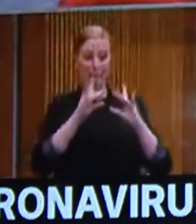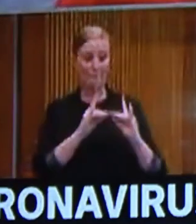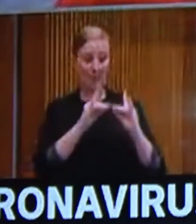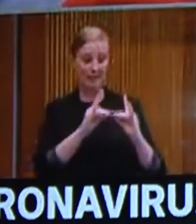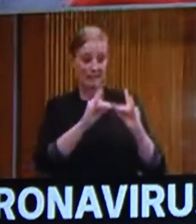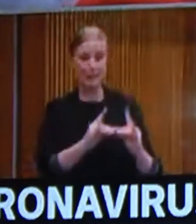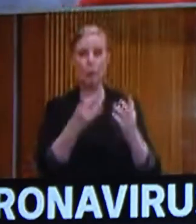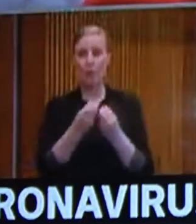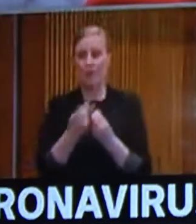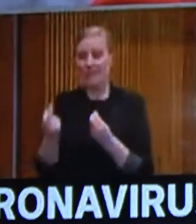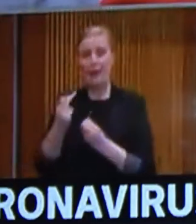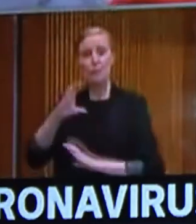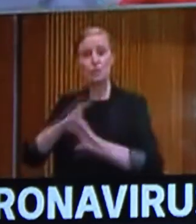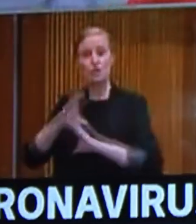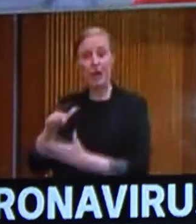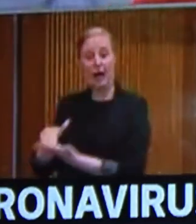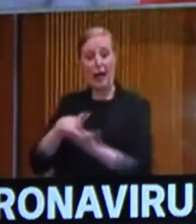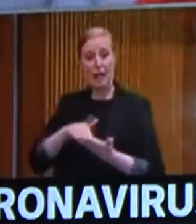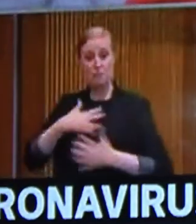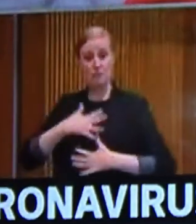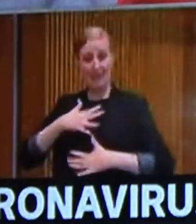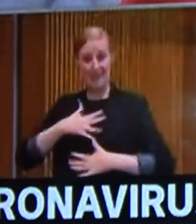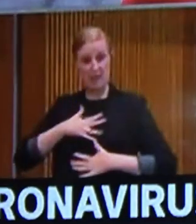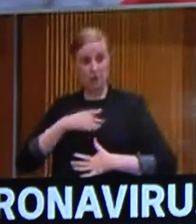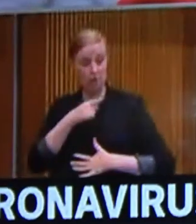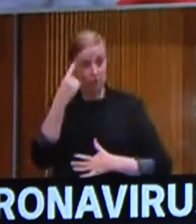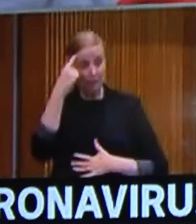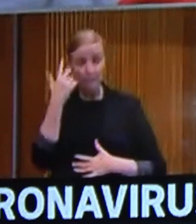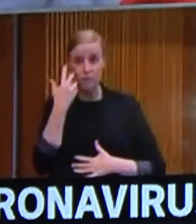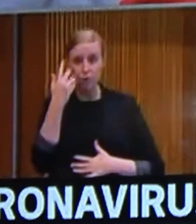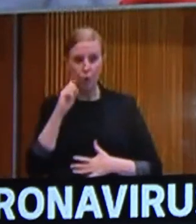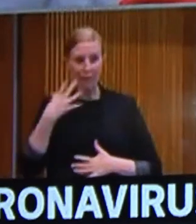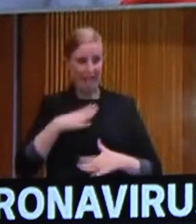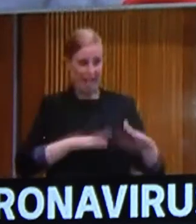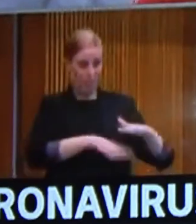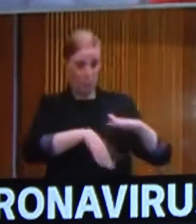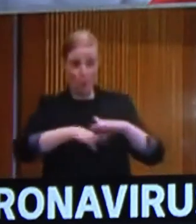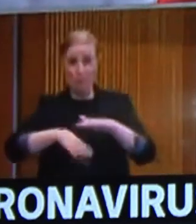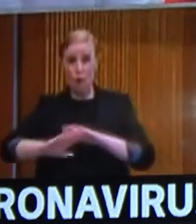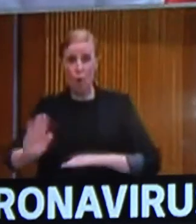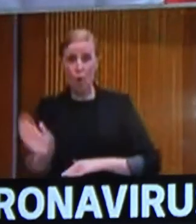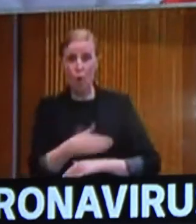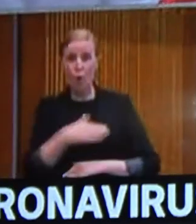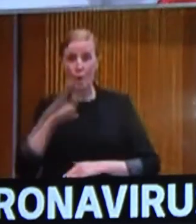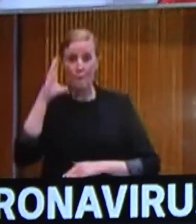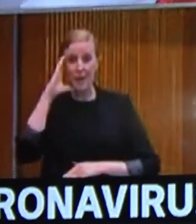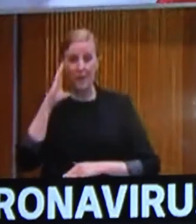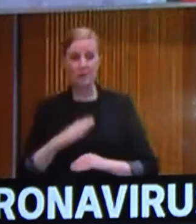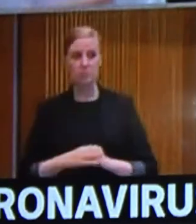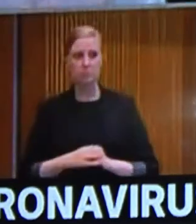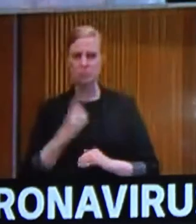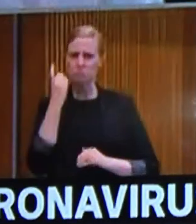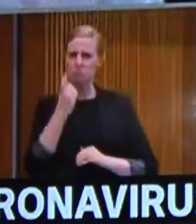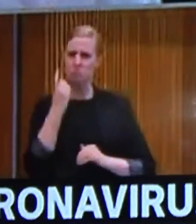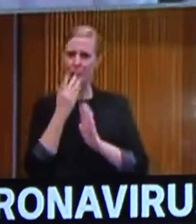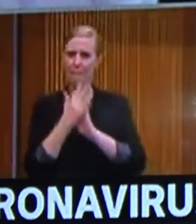And also, sorry, Mr. Hunt, does that kind of expose that our health sector was under-resourced before this crisis? And